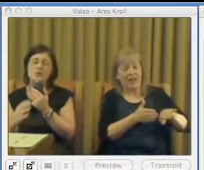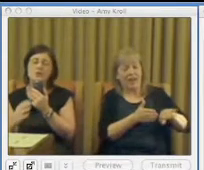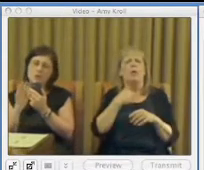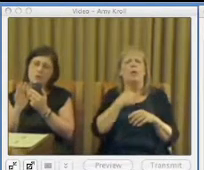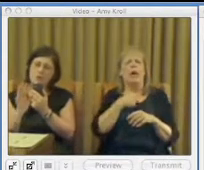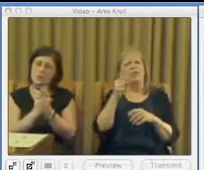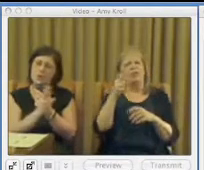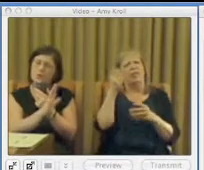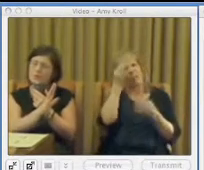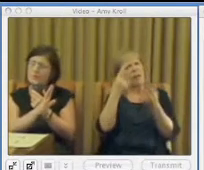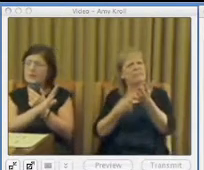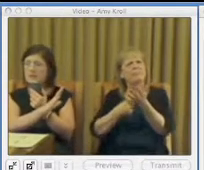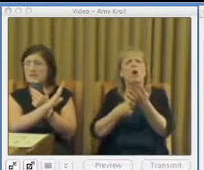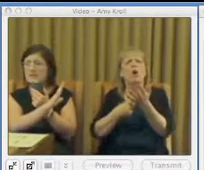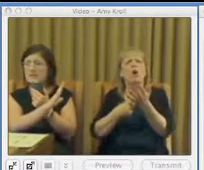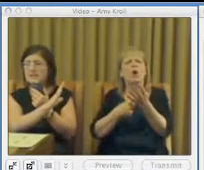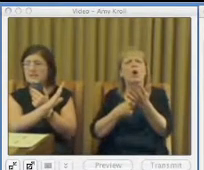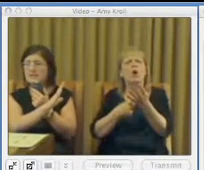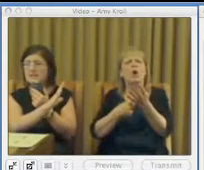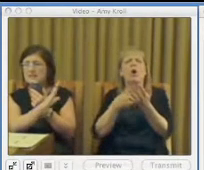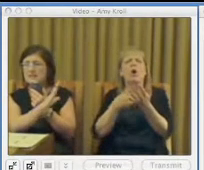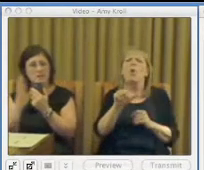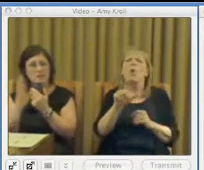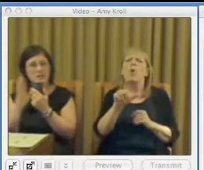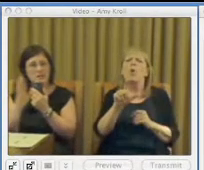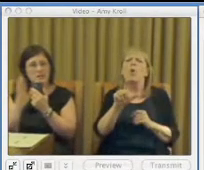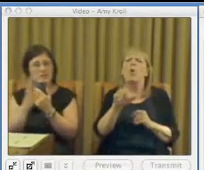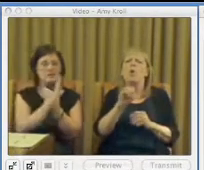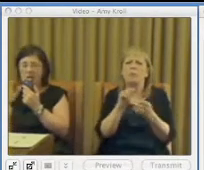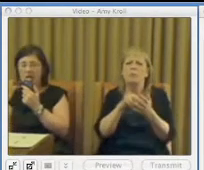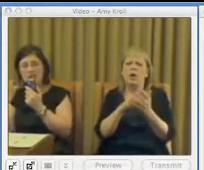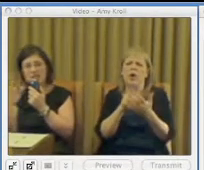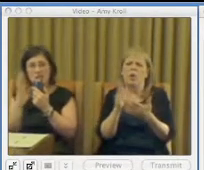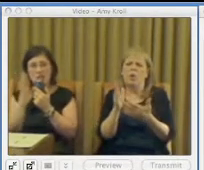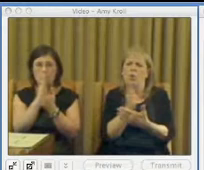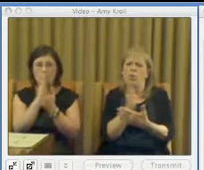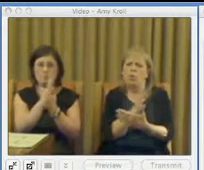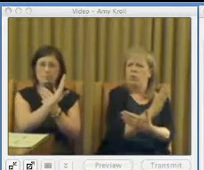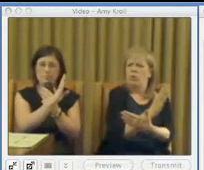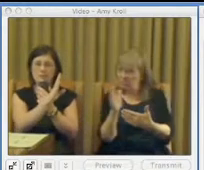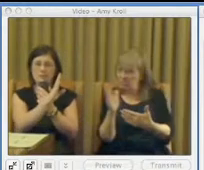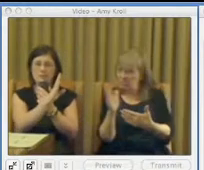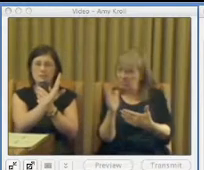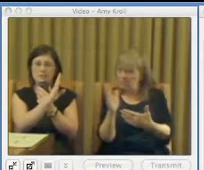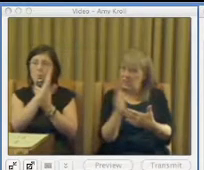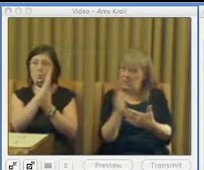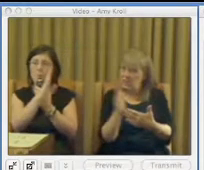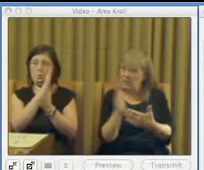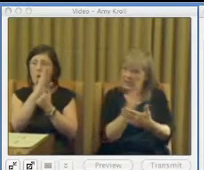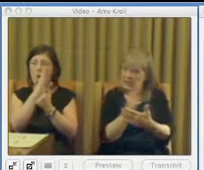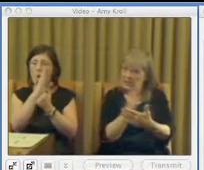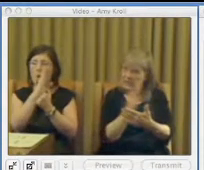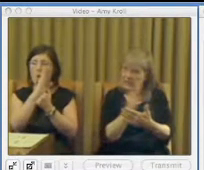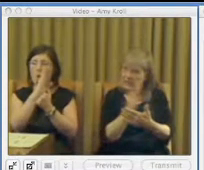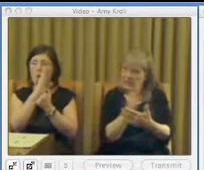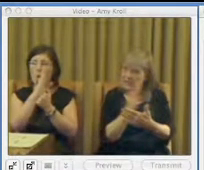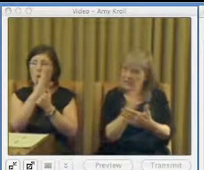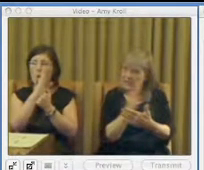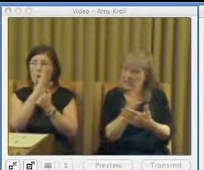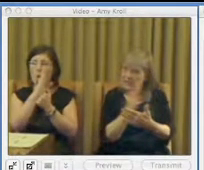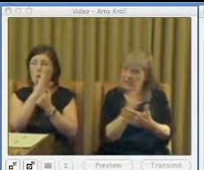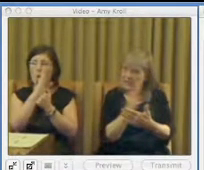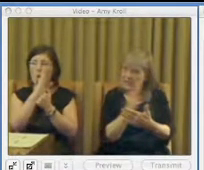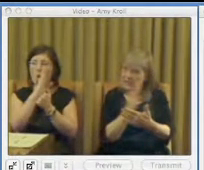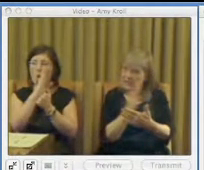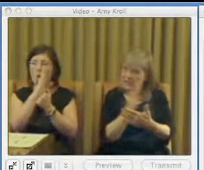role continuum. So, you know, to see that there's a continuum that at one